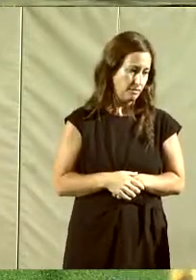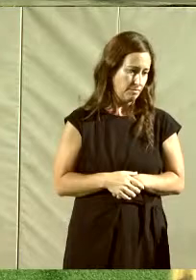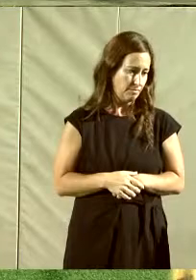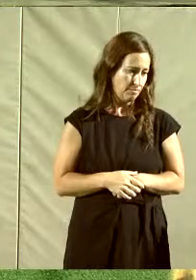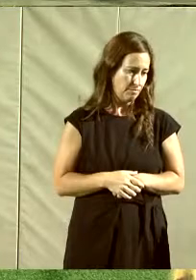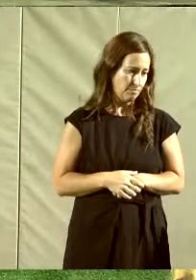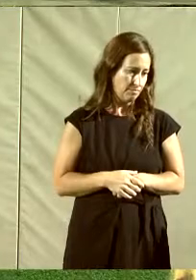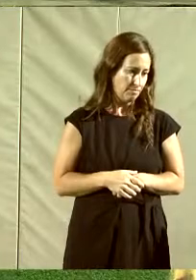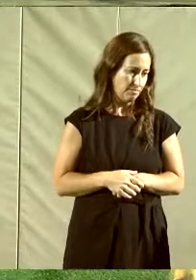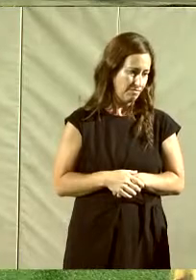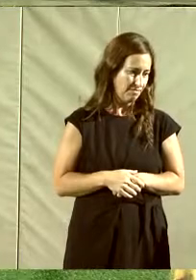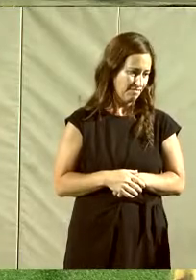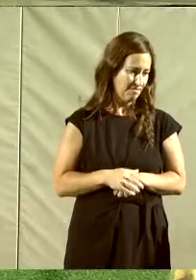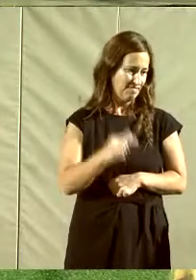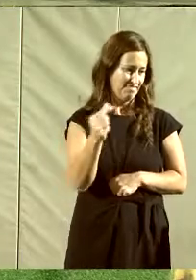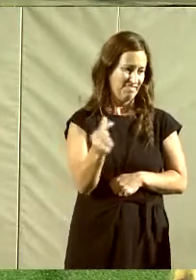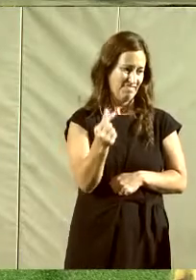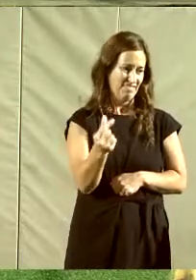Desiree Serna.